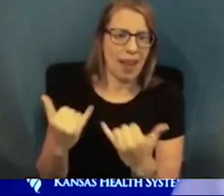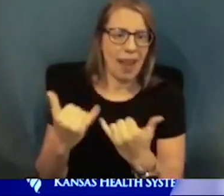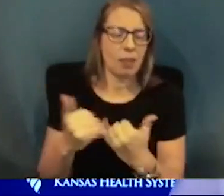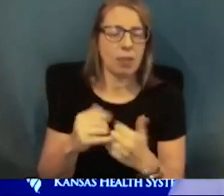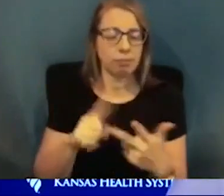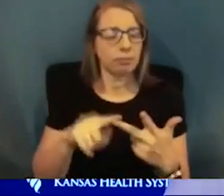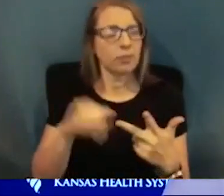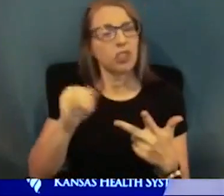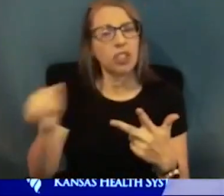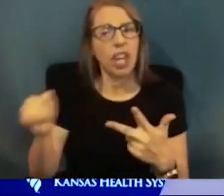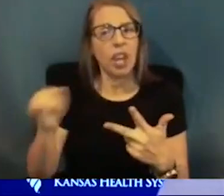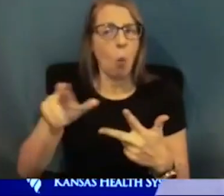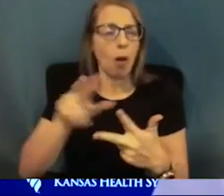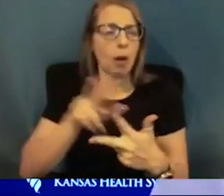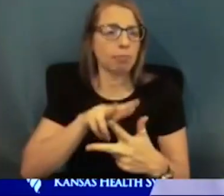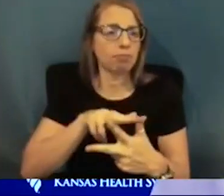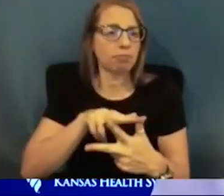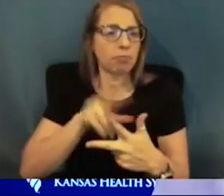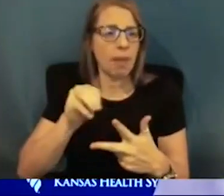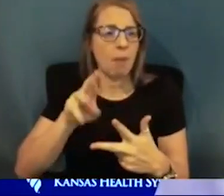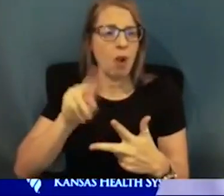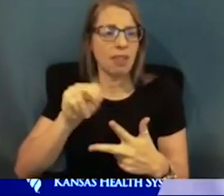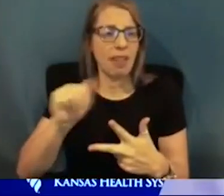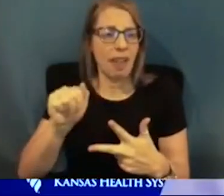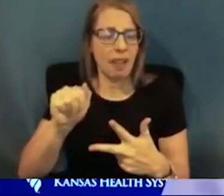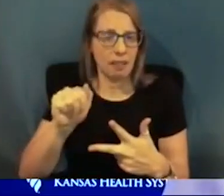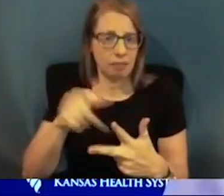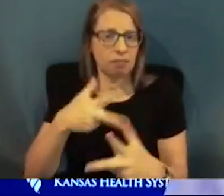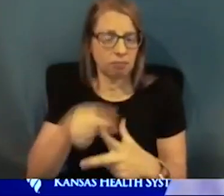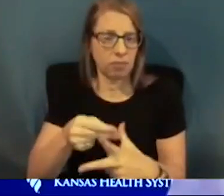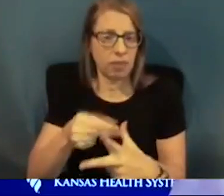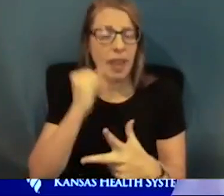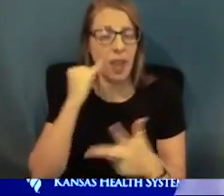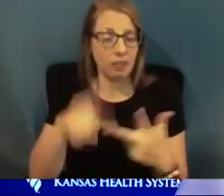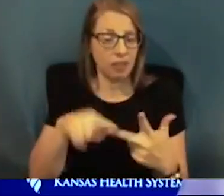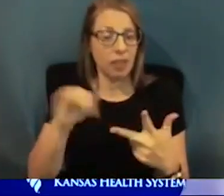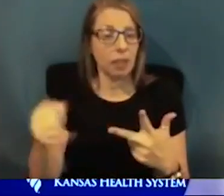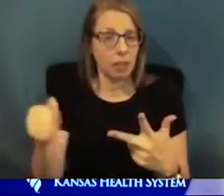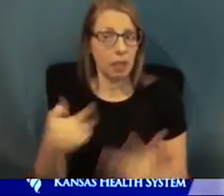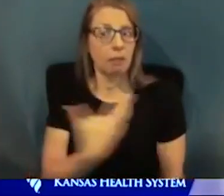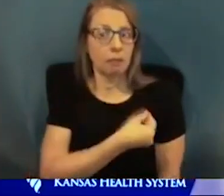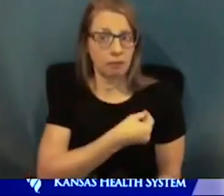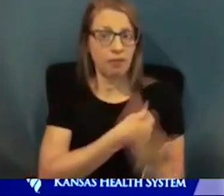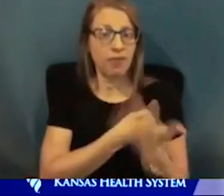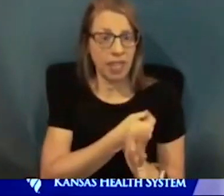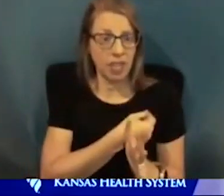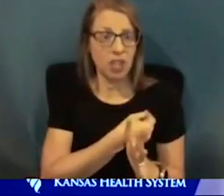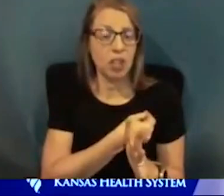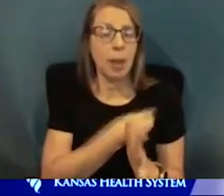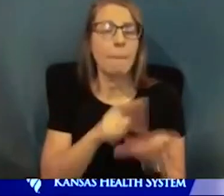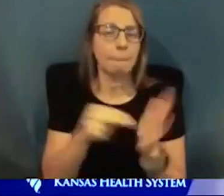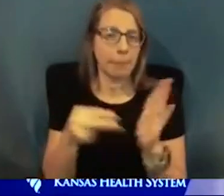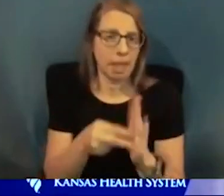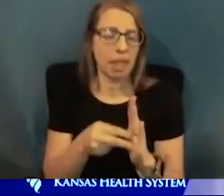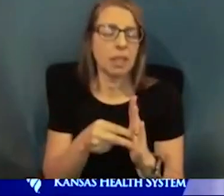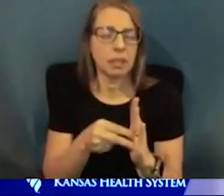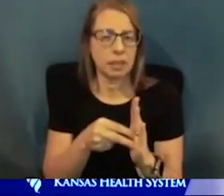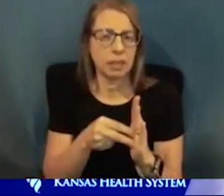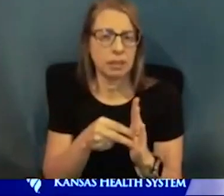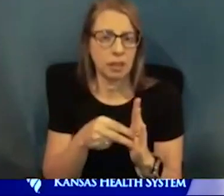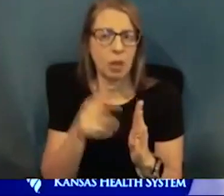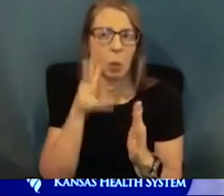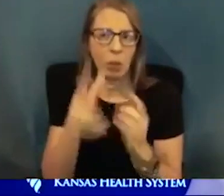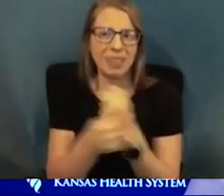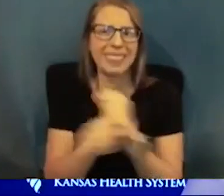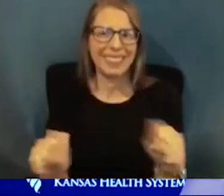mRNA vaccines. If you did receive a Johnson & Johnson vaccine, it is more than likely going to be safe to